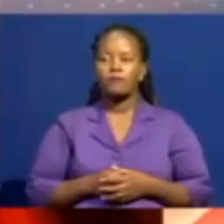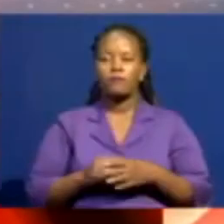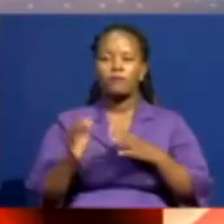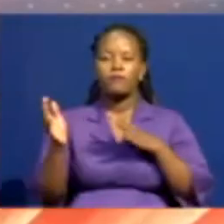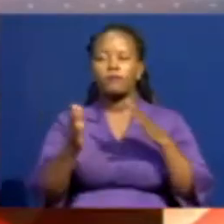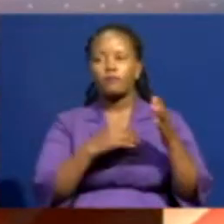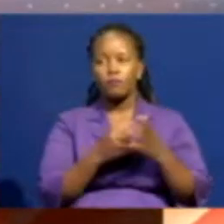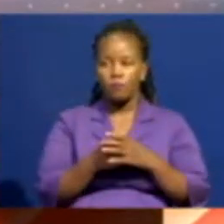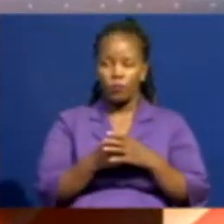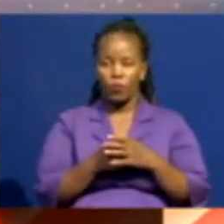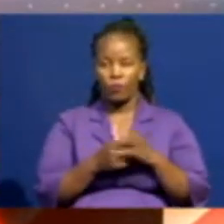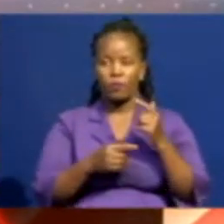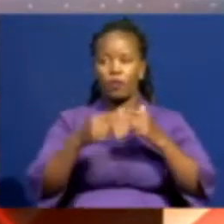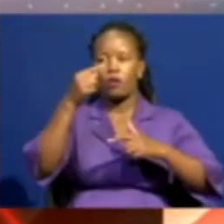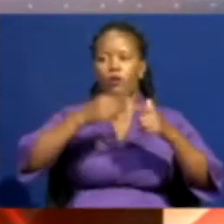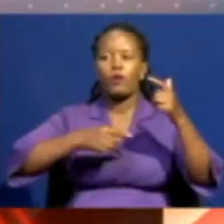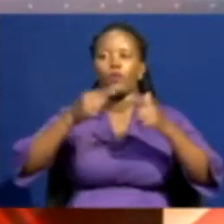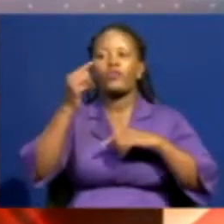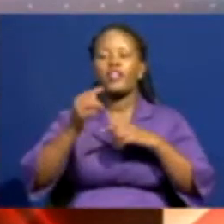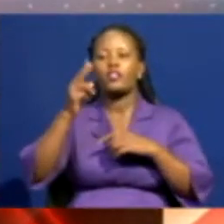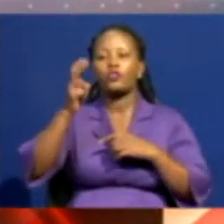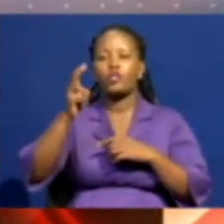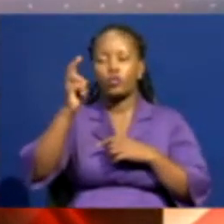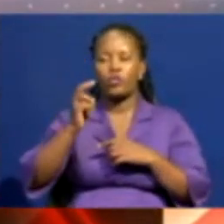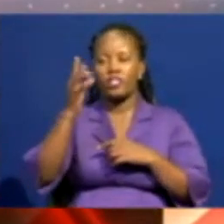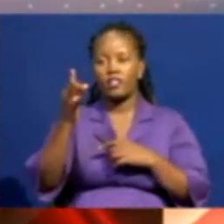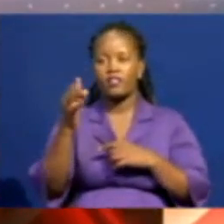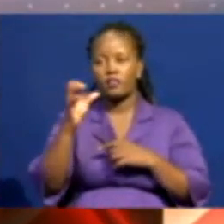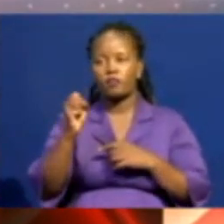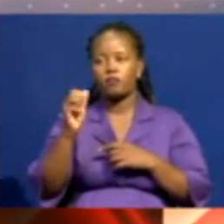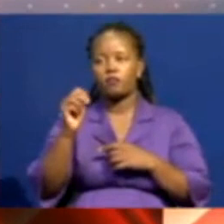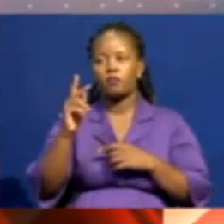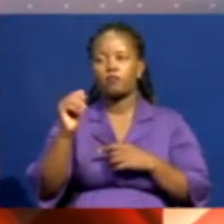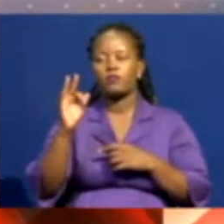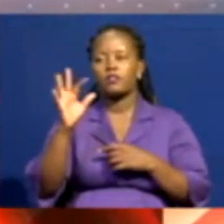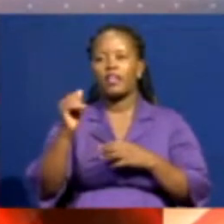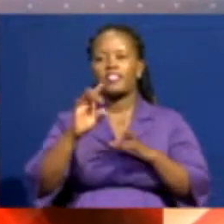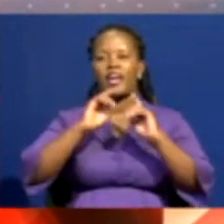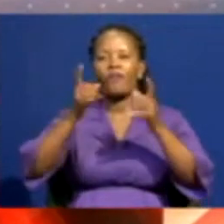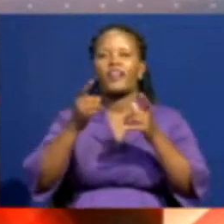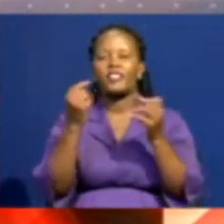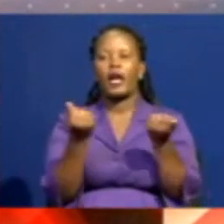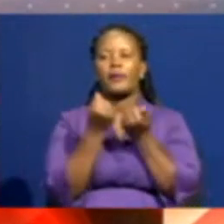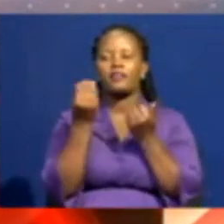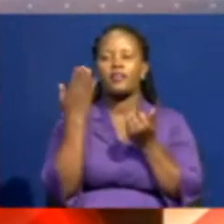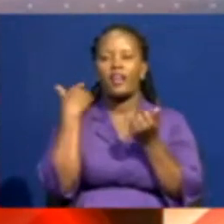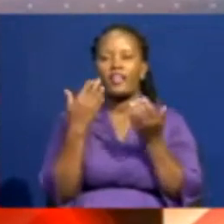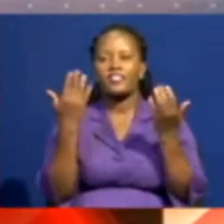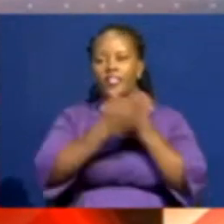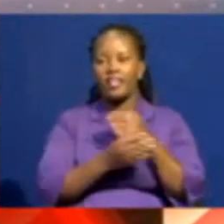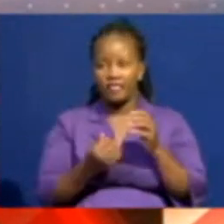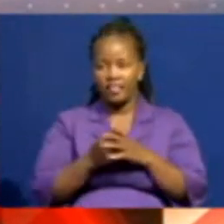The winners of the inaugural 2023 Sakaja Super Cup were feted last night at Nairobi Charter Hall.